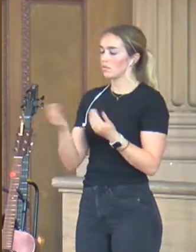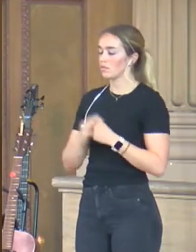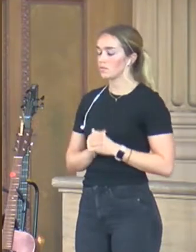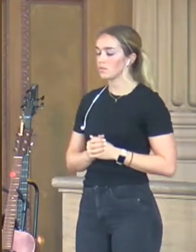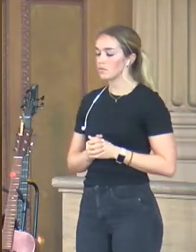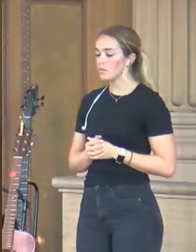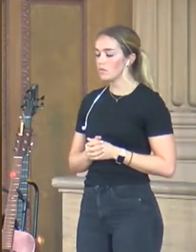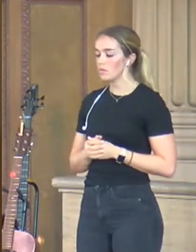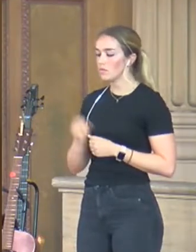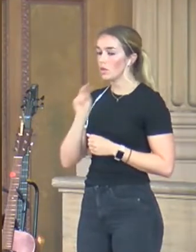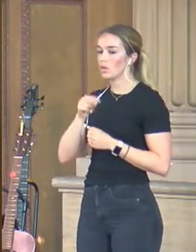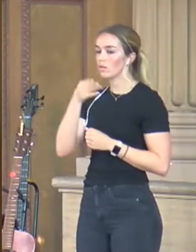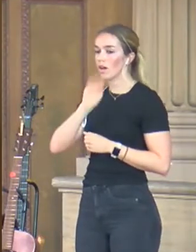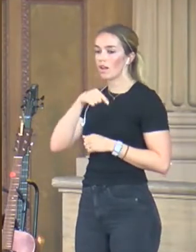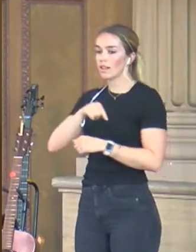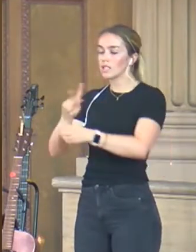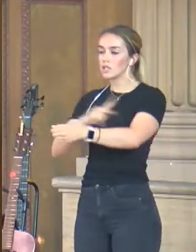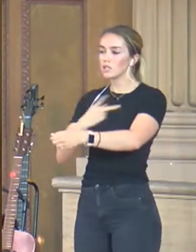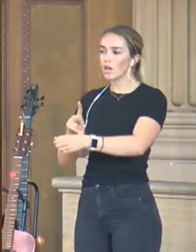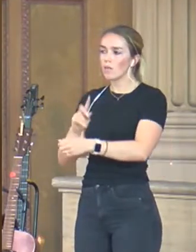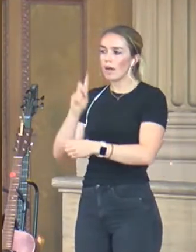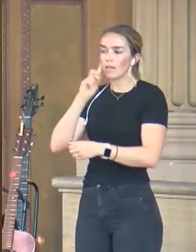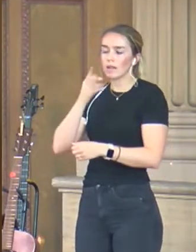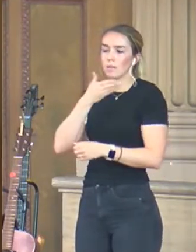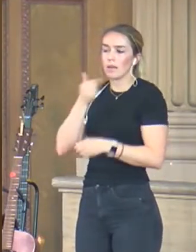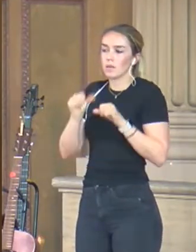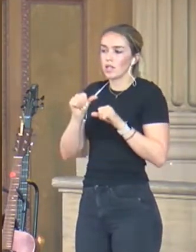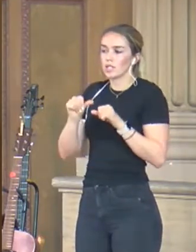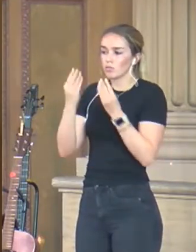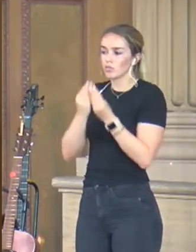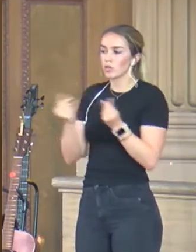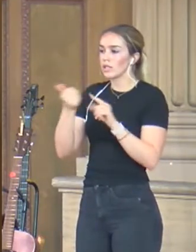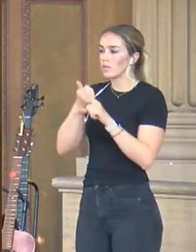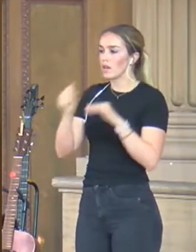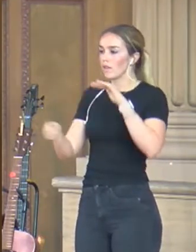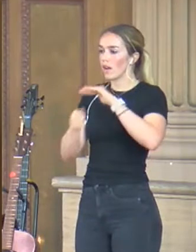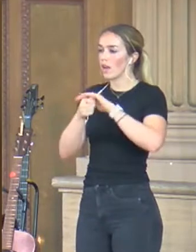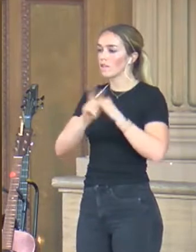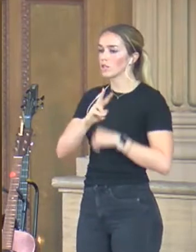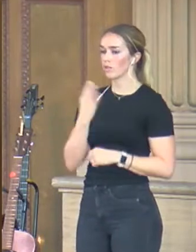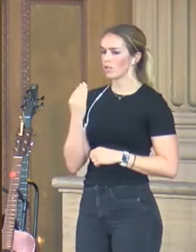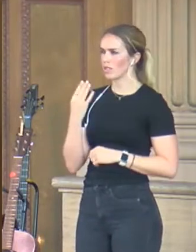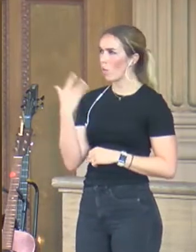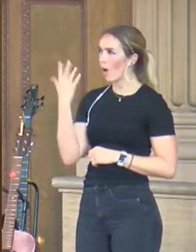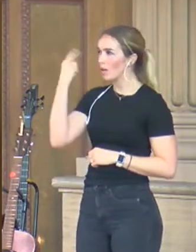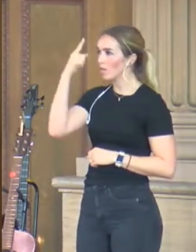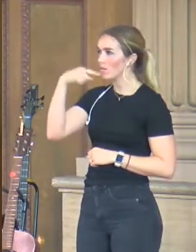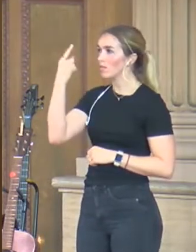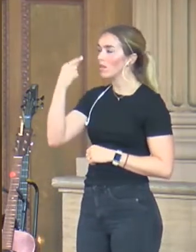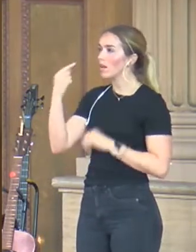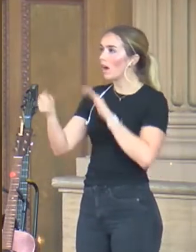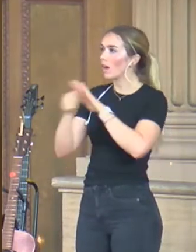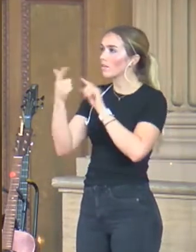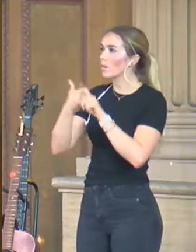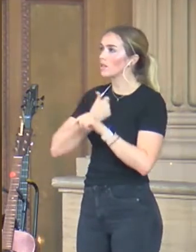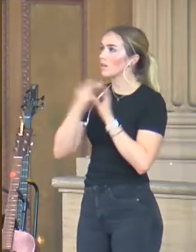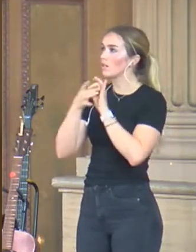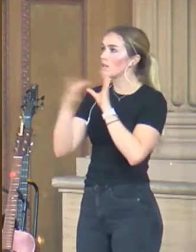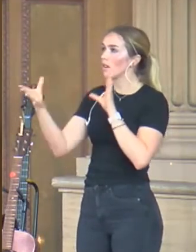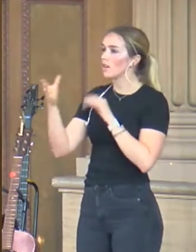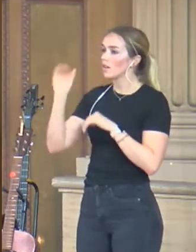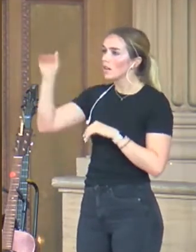And you look for God in this psalm, and at best, he seems to be hiding. Verse 14, says, why do you hide your face from me? It's like he's